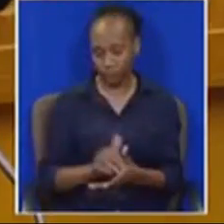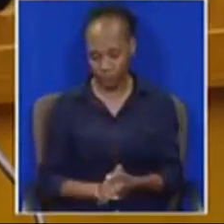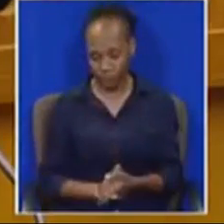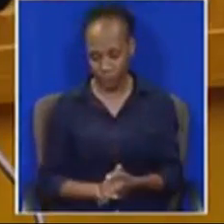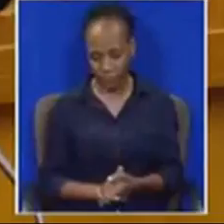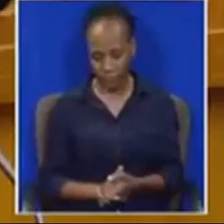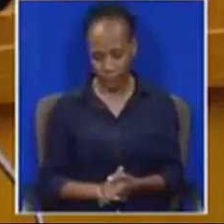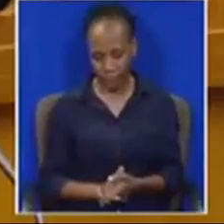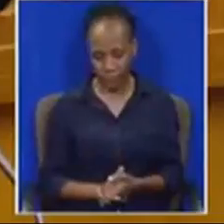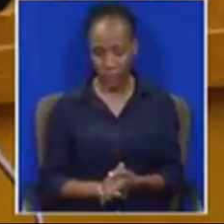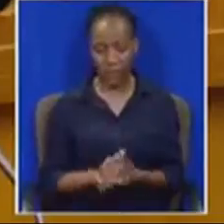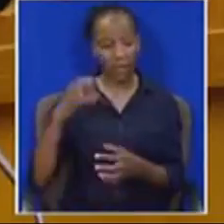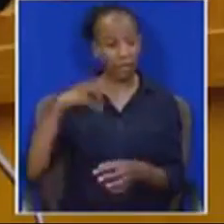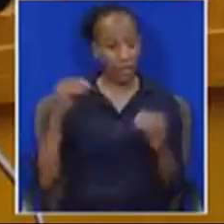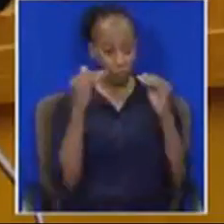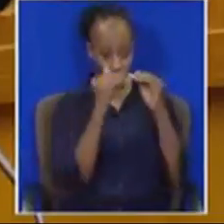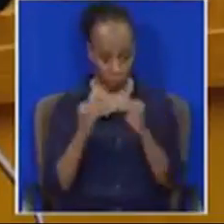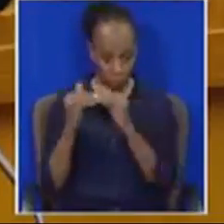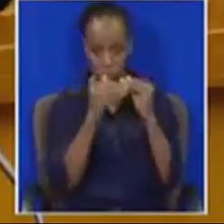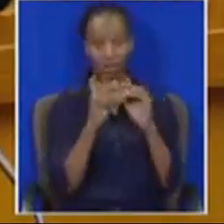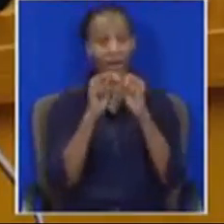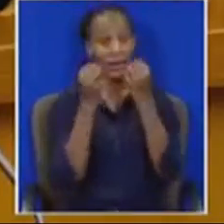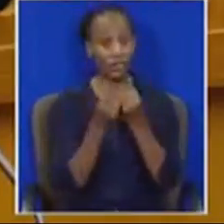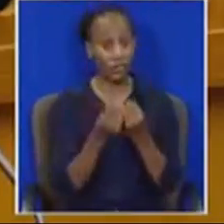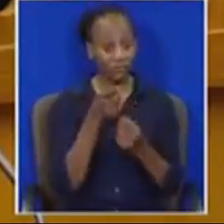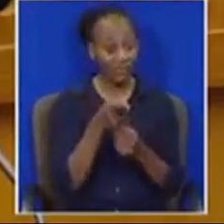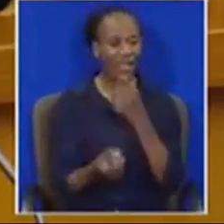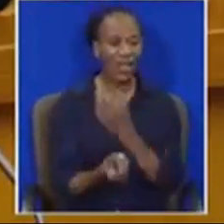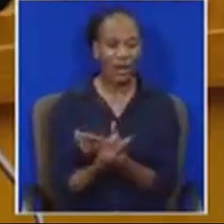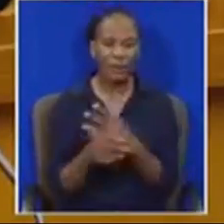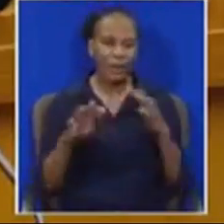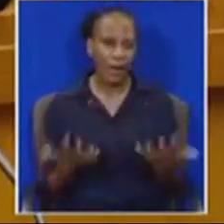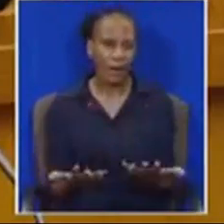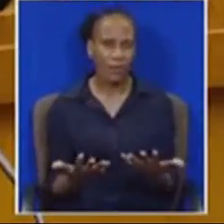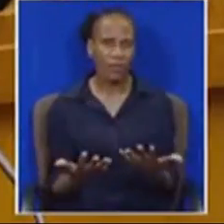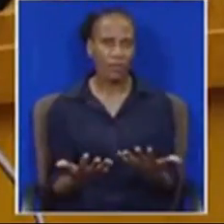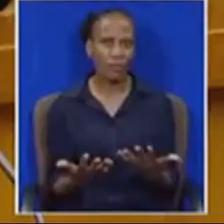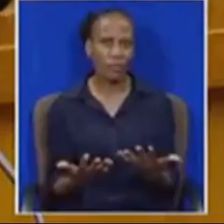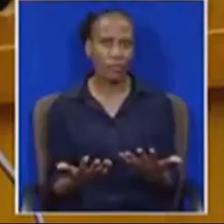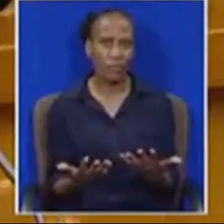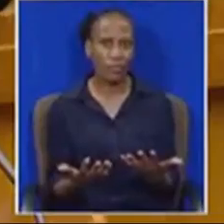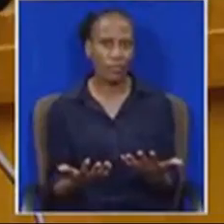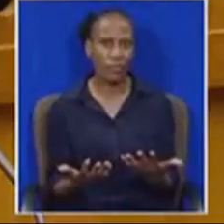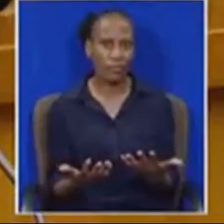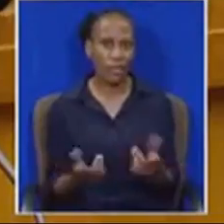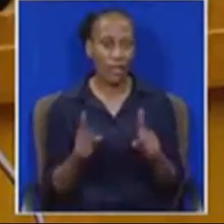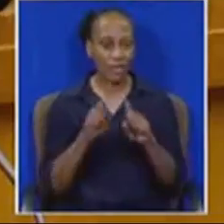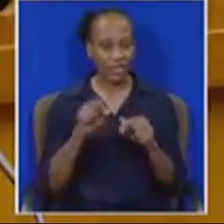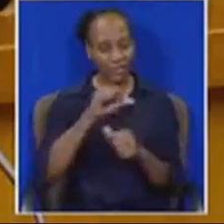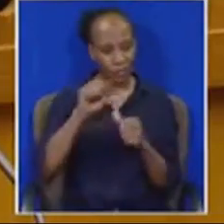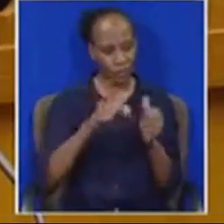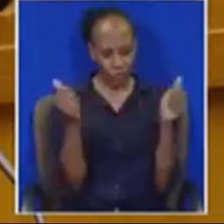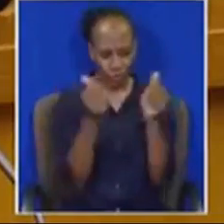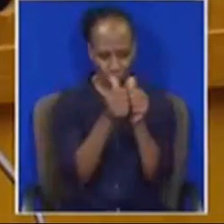introduction of this minimum wage was made possible by the determination of all social